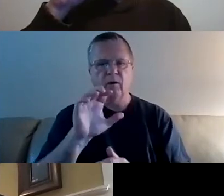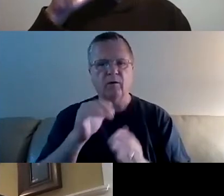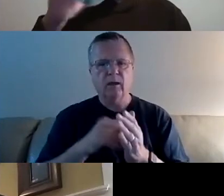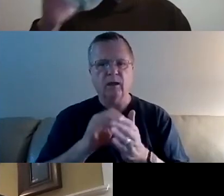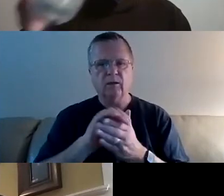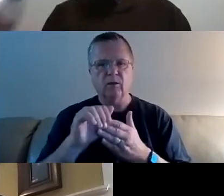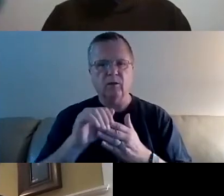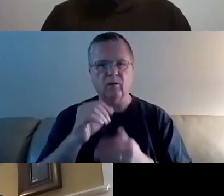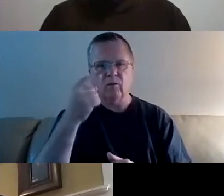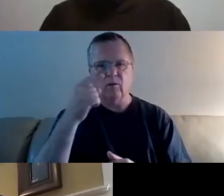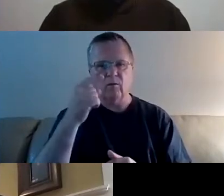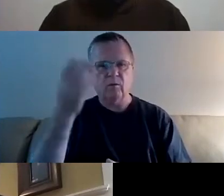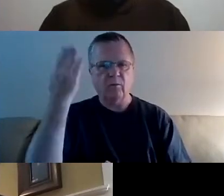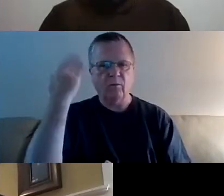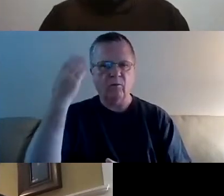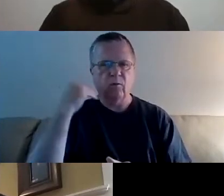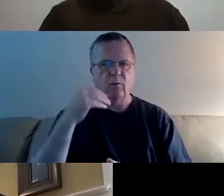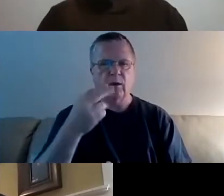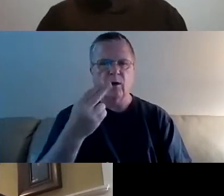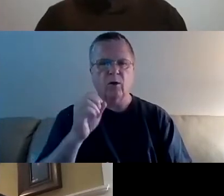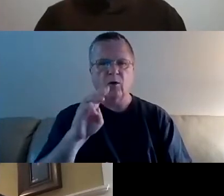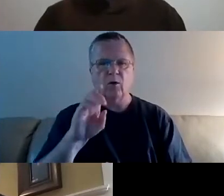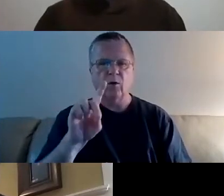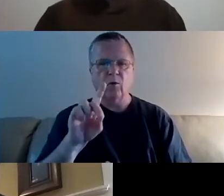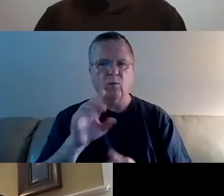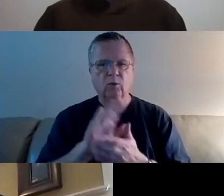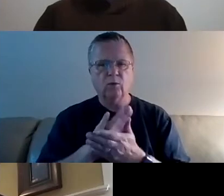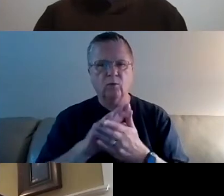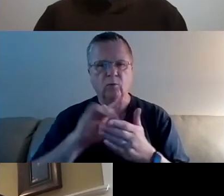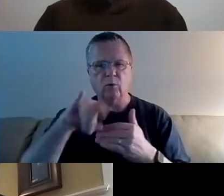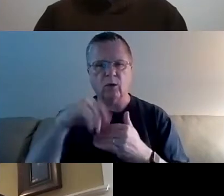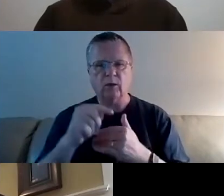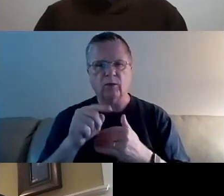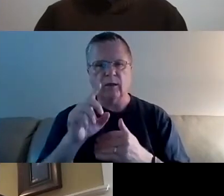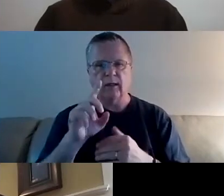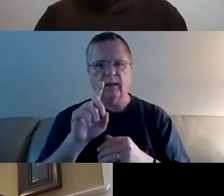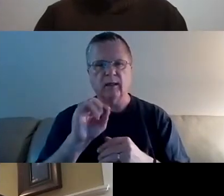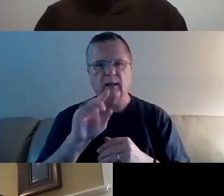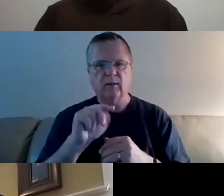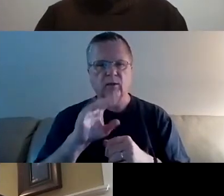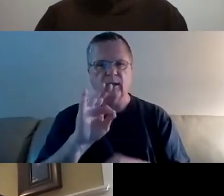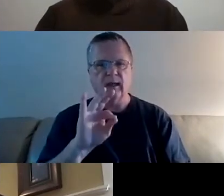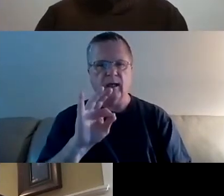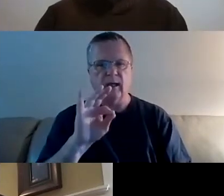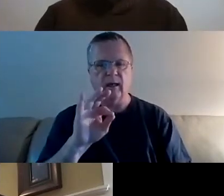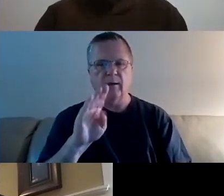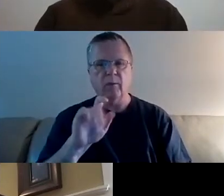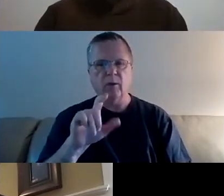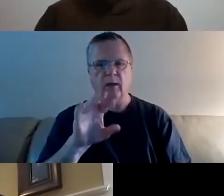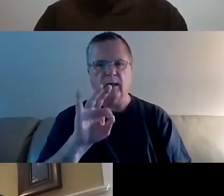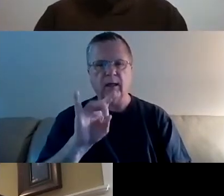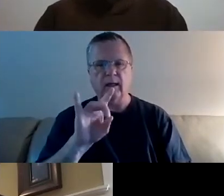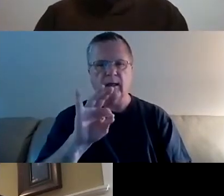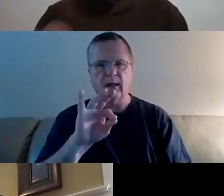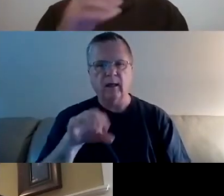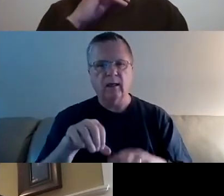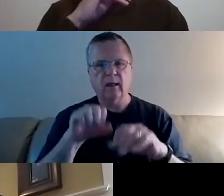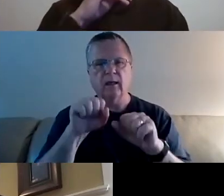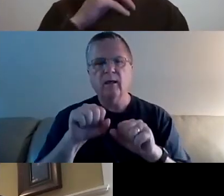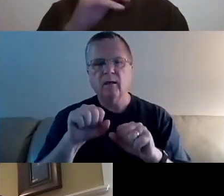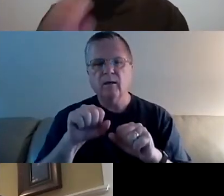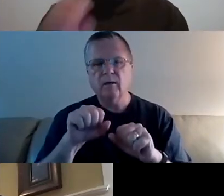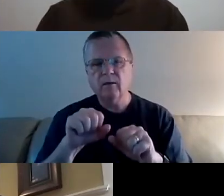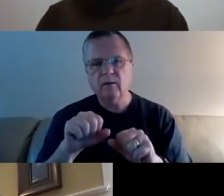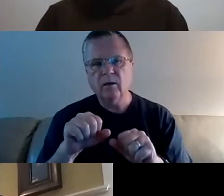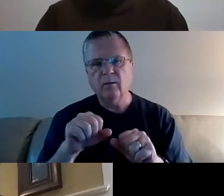former Homewood School Project, Council District 9. Bill number 989, resolution adopting plan revision to the